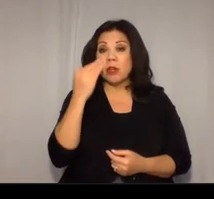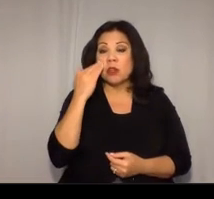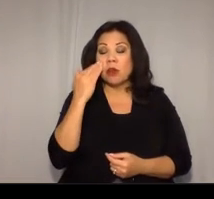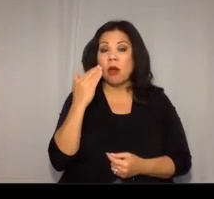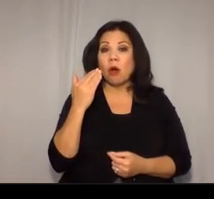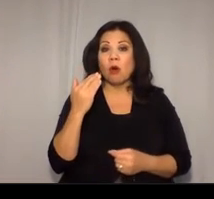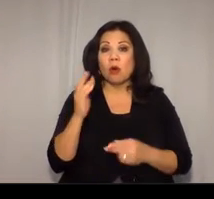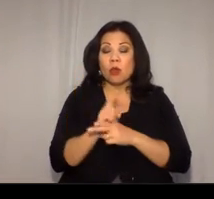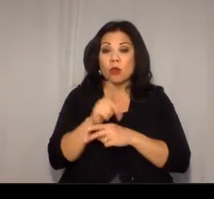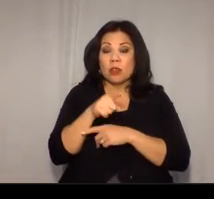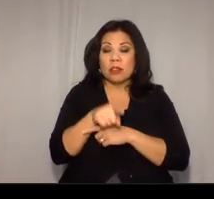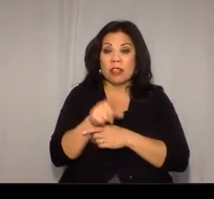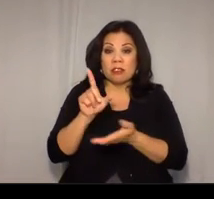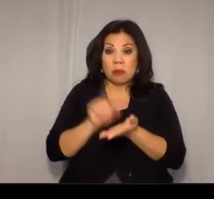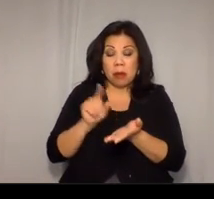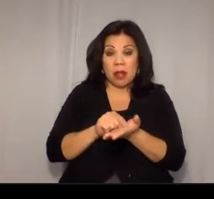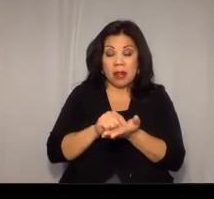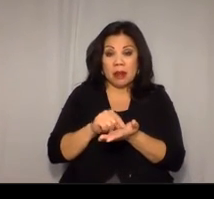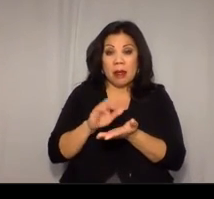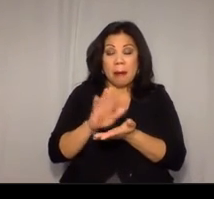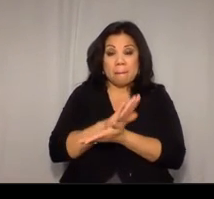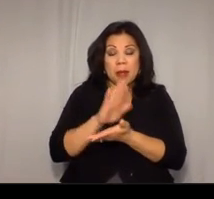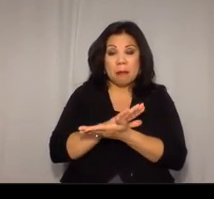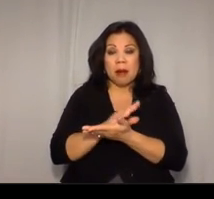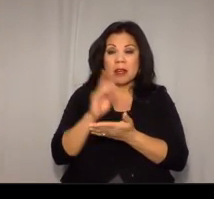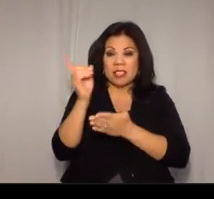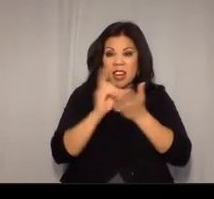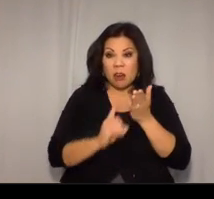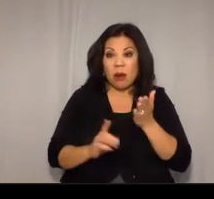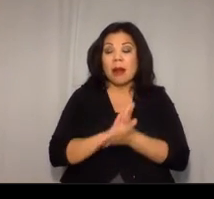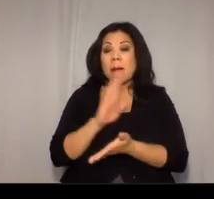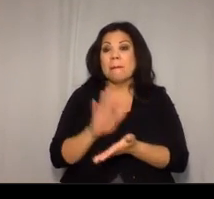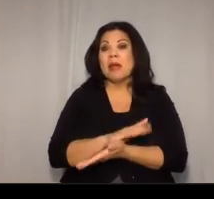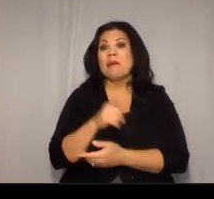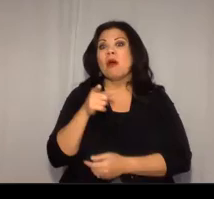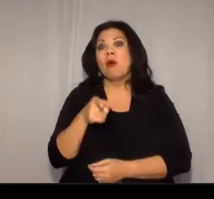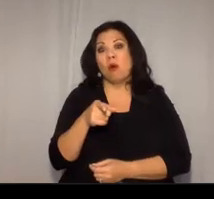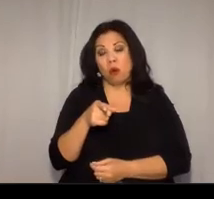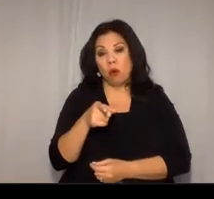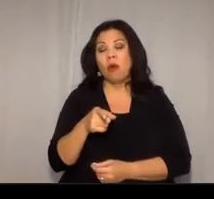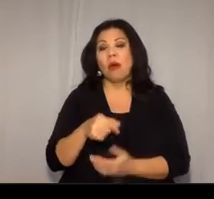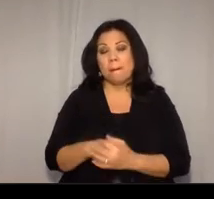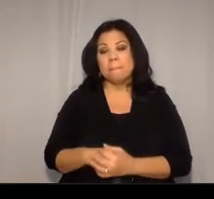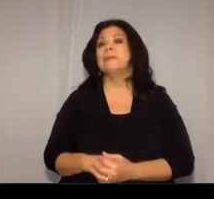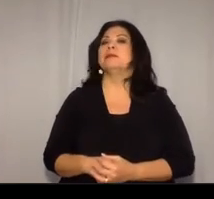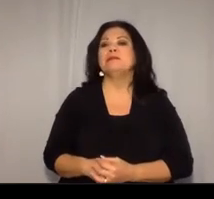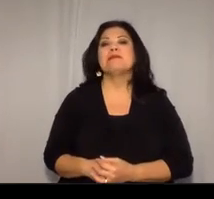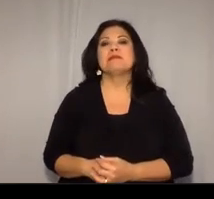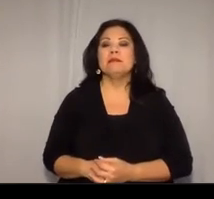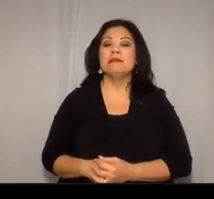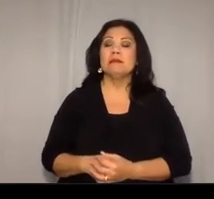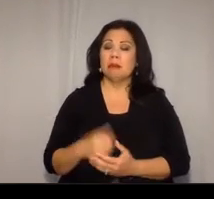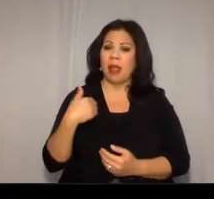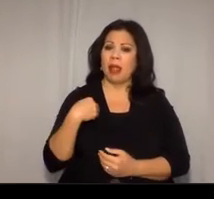could actually use printed paper that looks like this. And the cool thing is some of these printed papers have